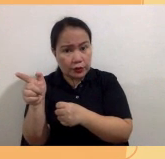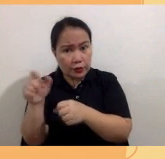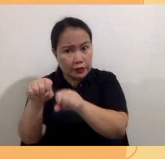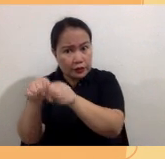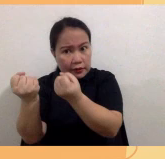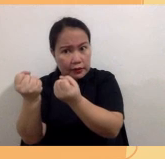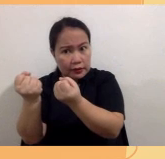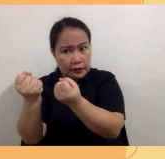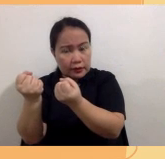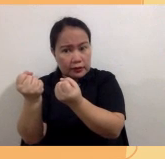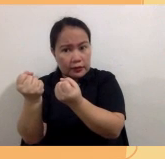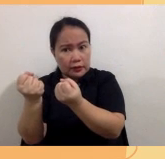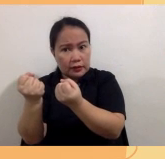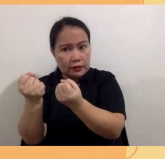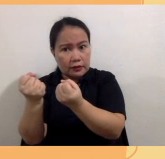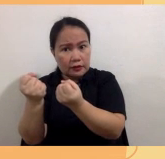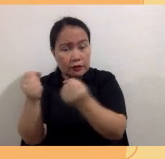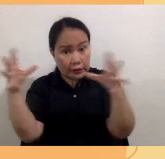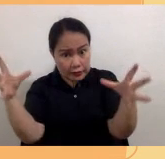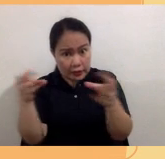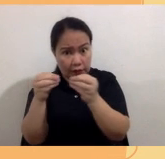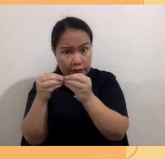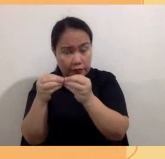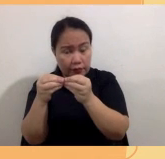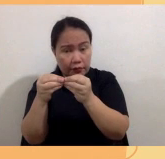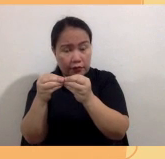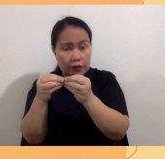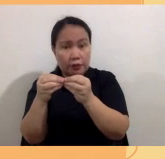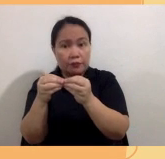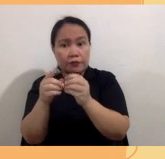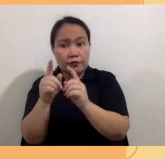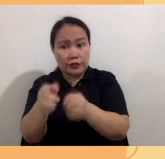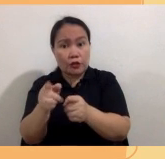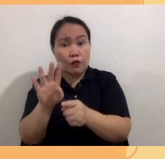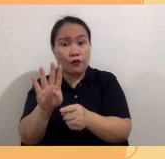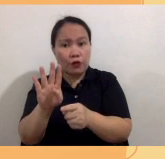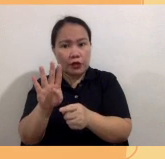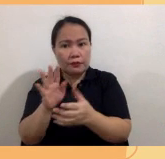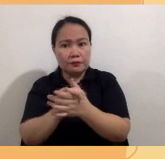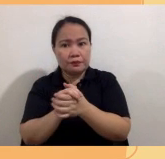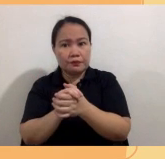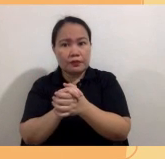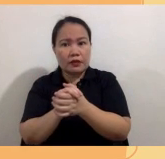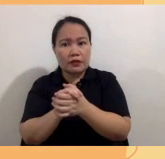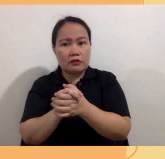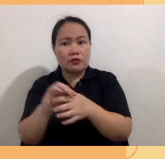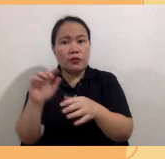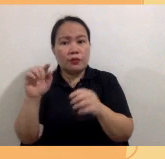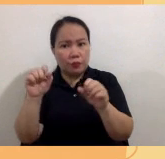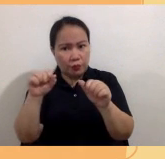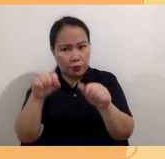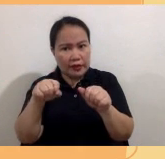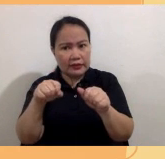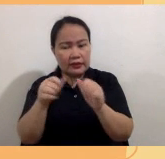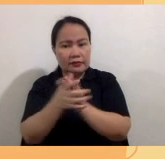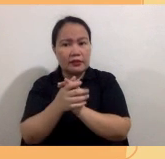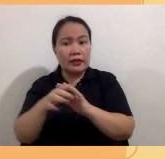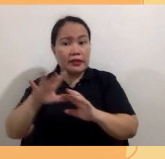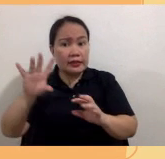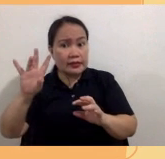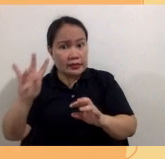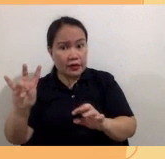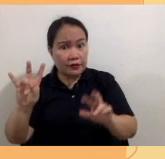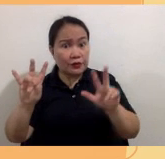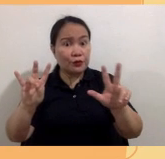4. Okay? So, we will have h plus 7 and times h minus 3. Okay.